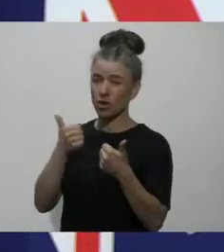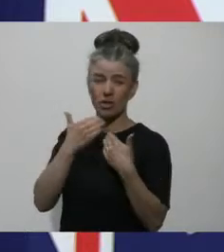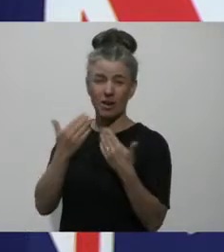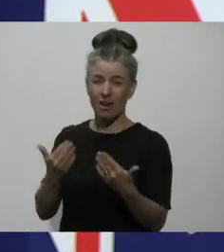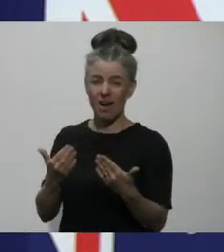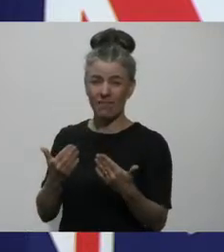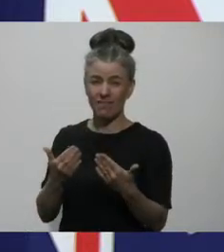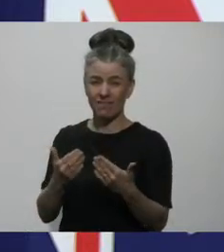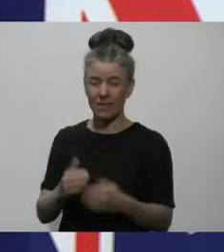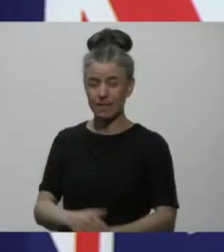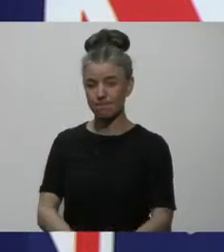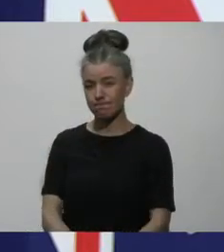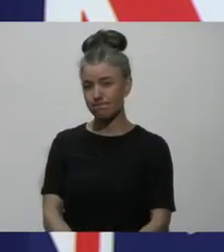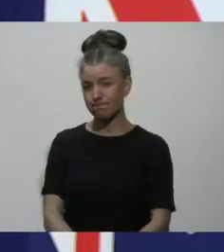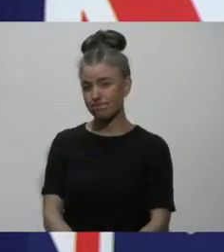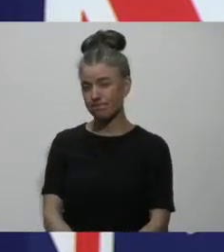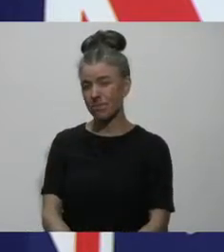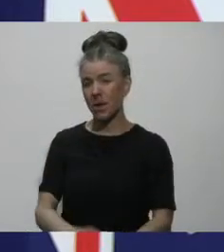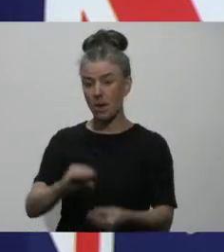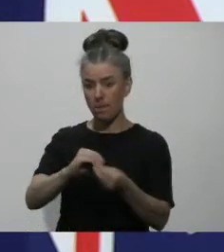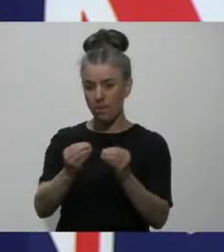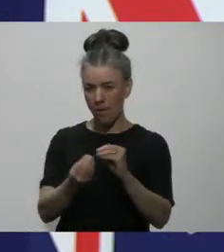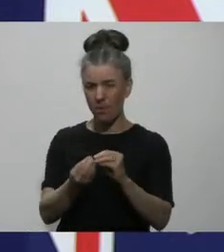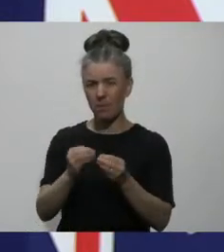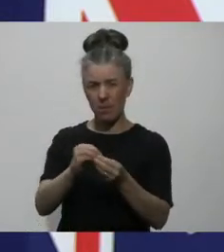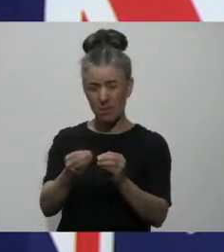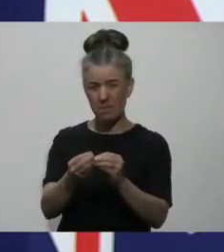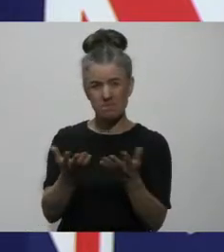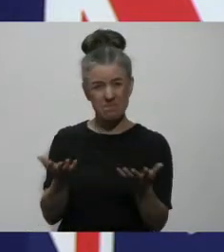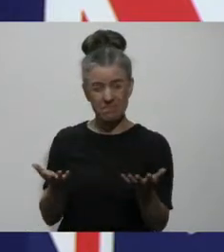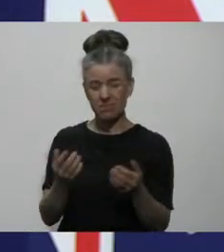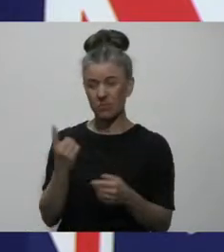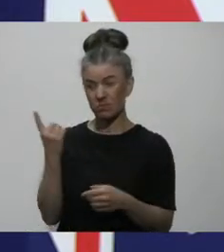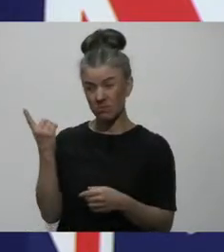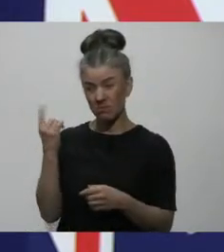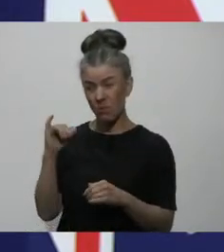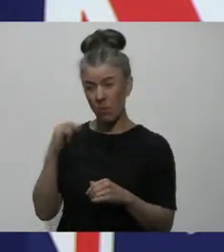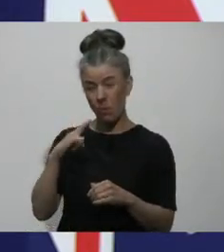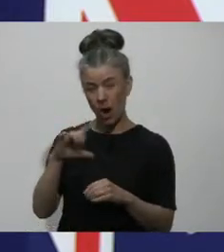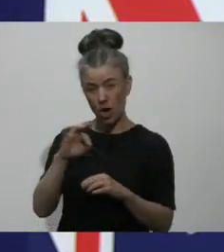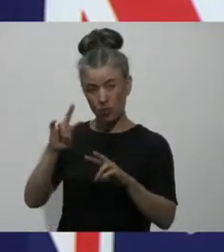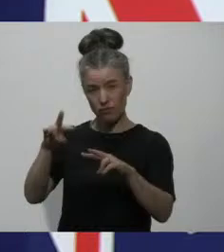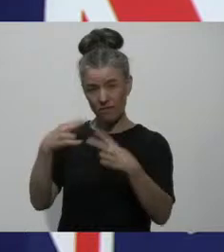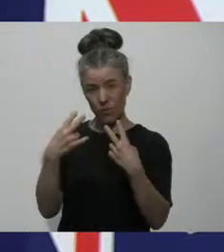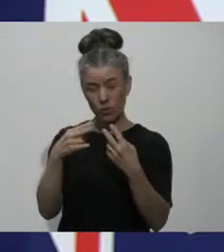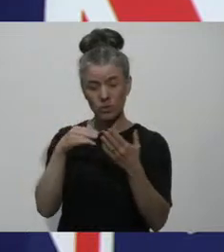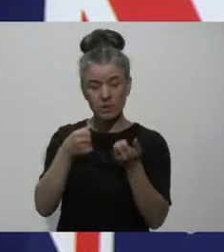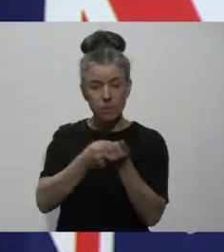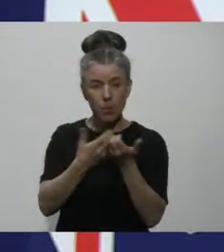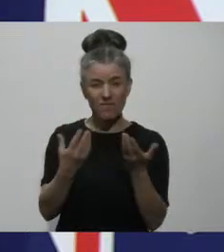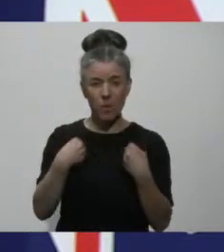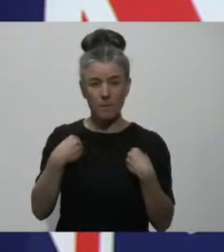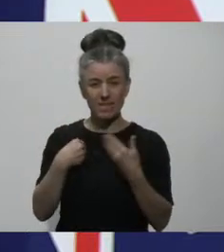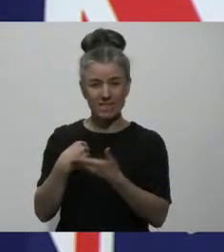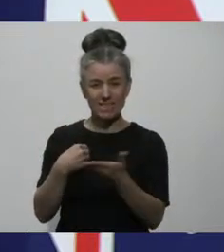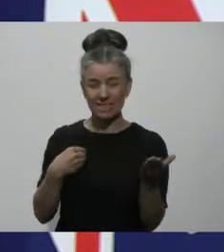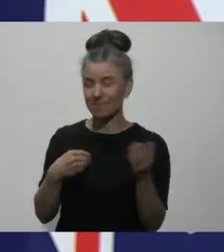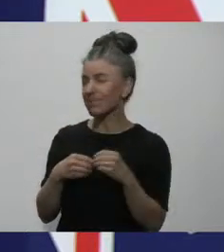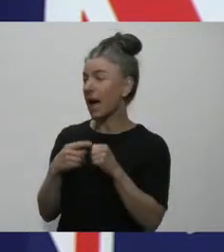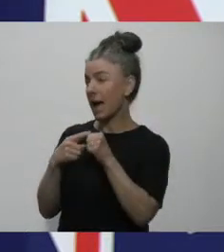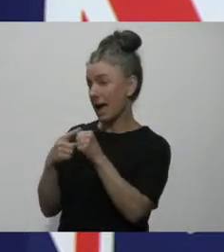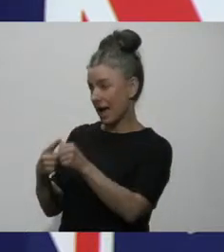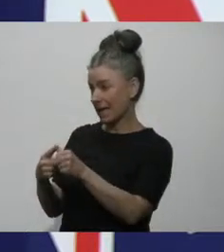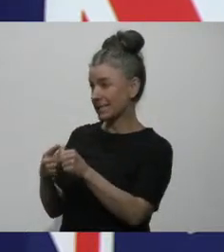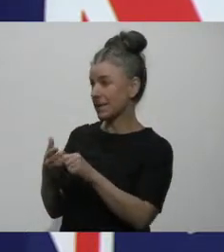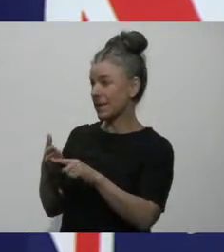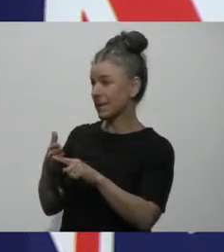was largely a result of issues within the Cabinet. Would you ever consider re-looking at that? As I said in the answer to the previous question, we're taking a